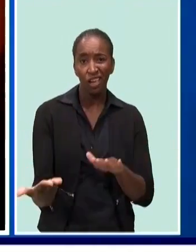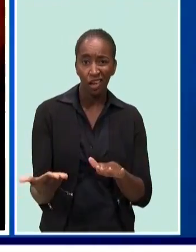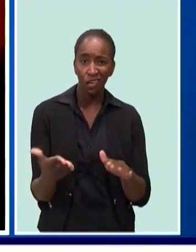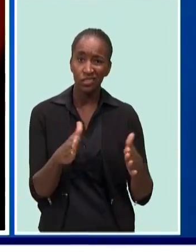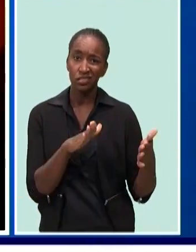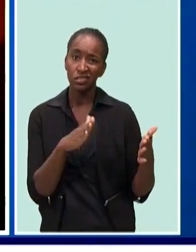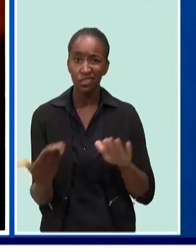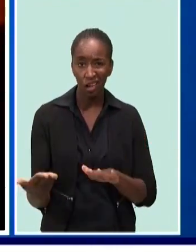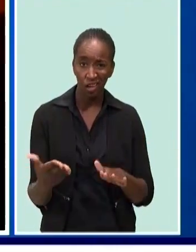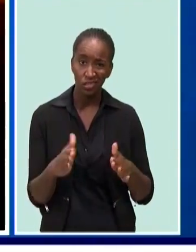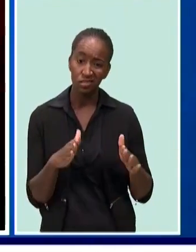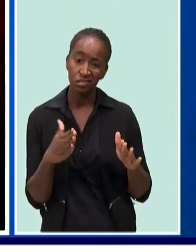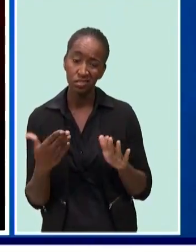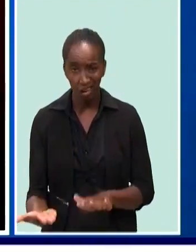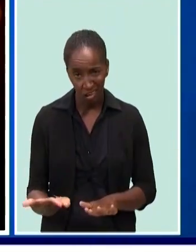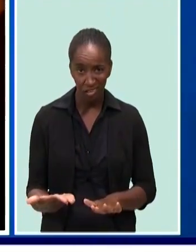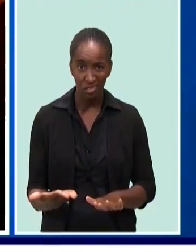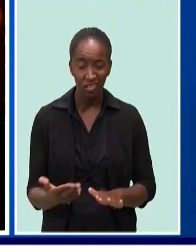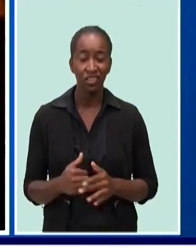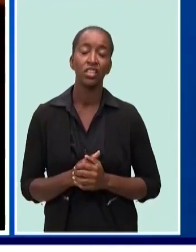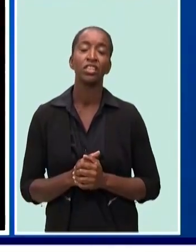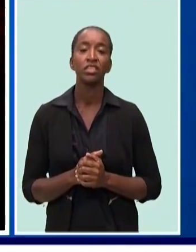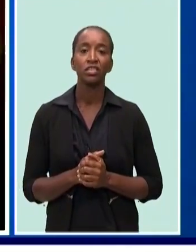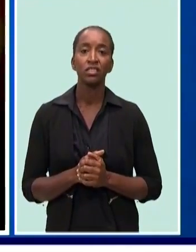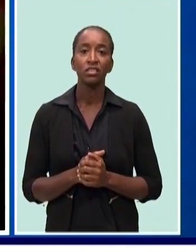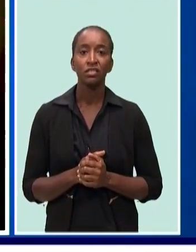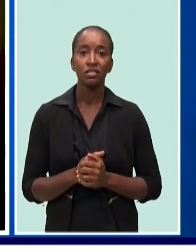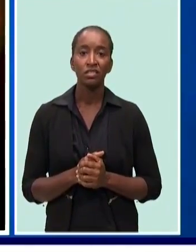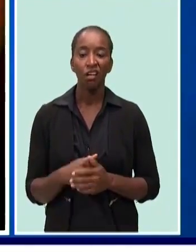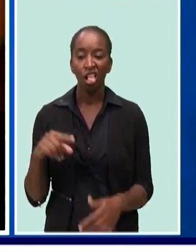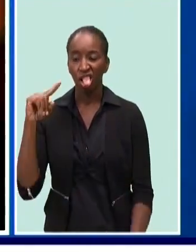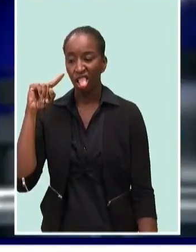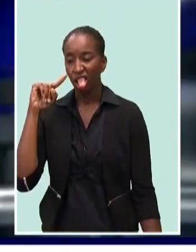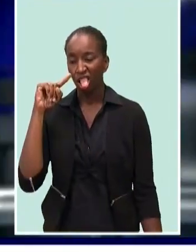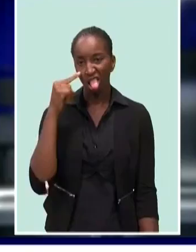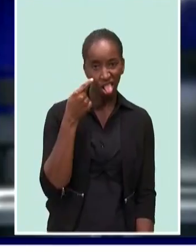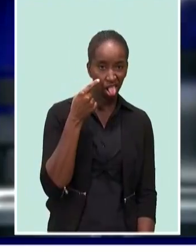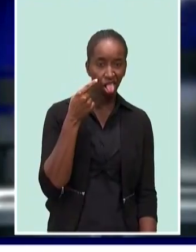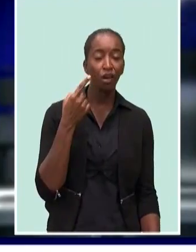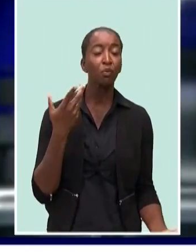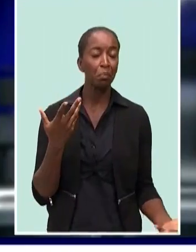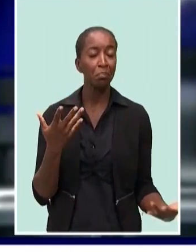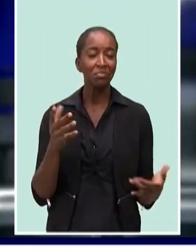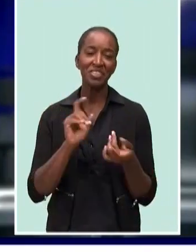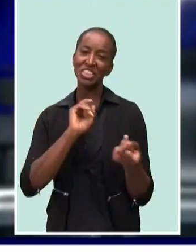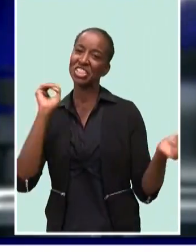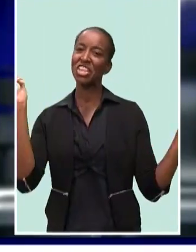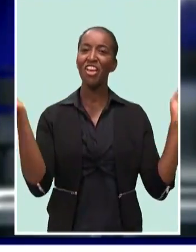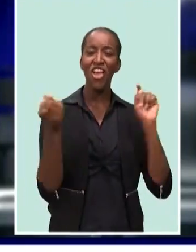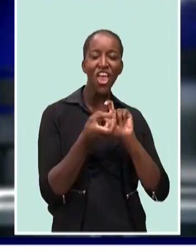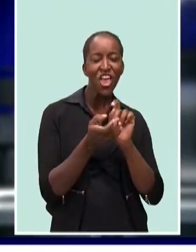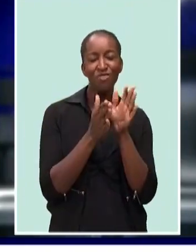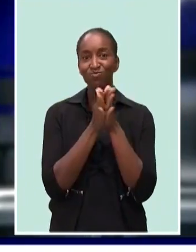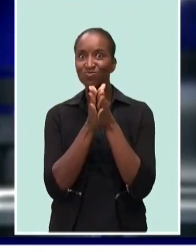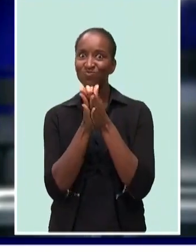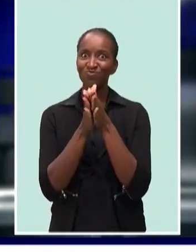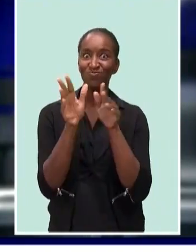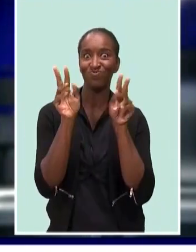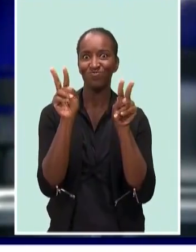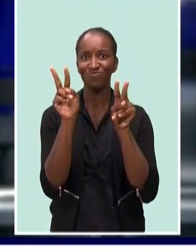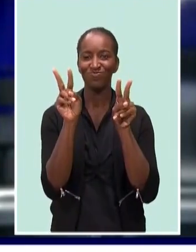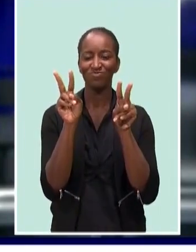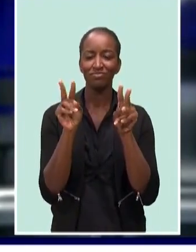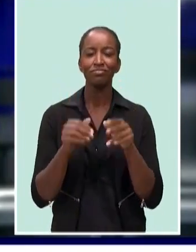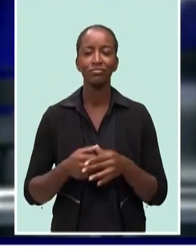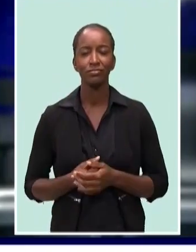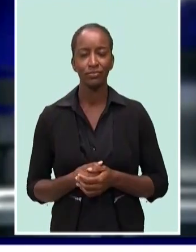dead, dead. And essentially, she's willing to give the change a try. Okay, so I promised you some data. So let's take a close